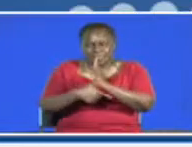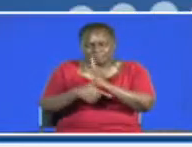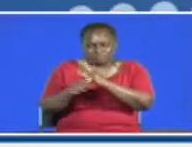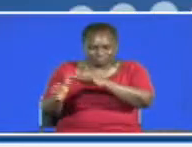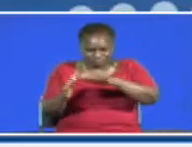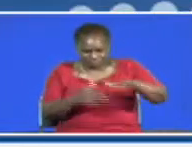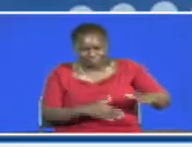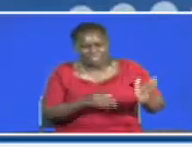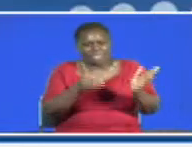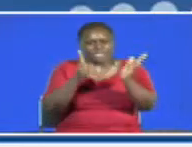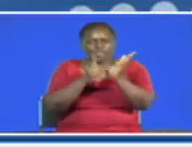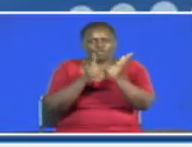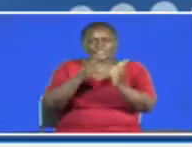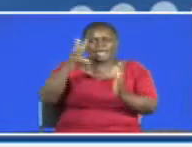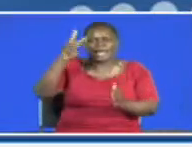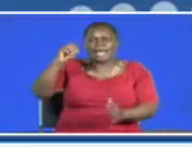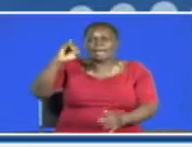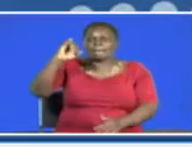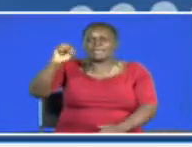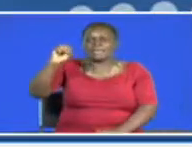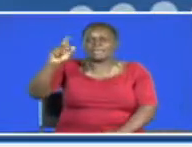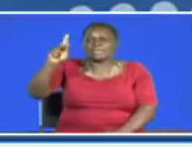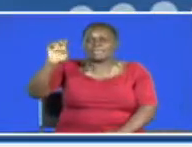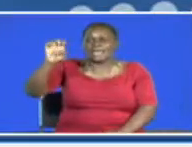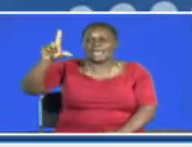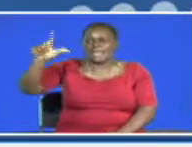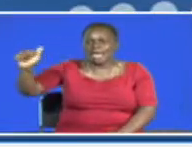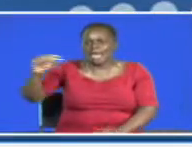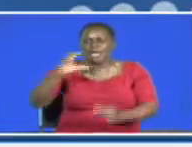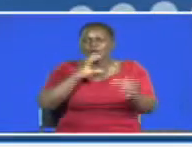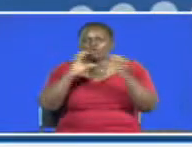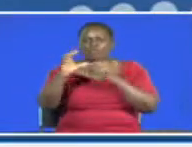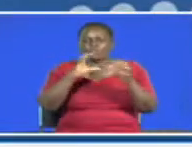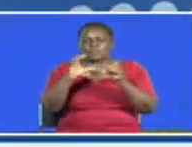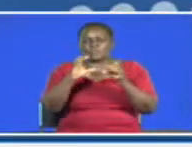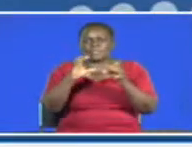few. Dr. Miskellah is here with us. That conversation goes on in just but